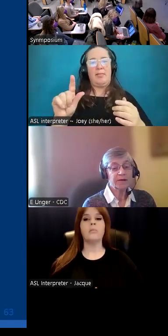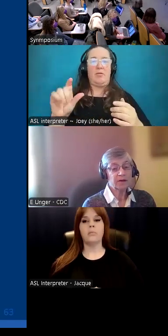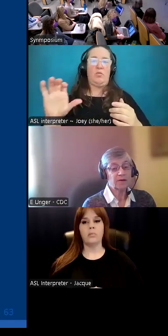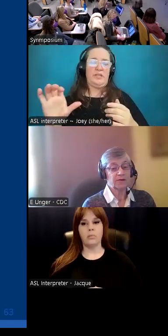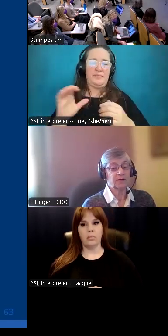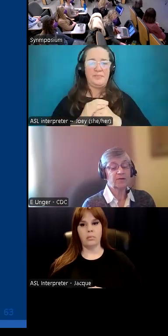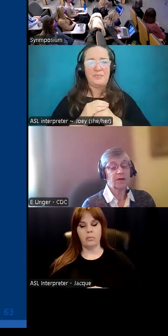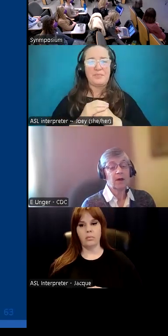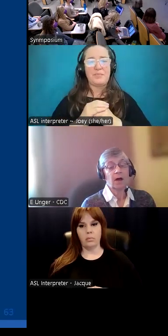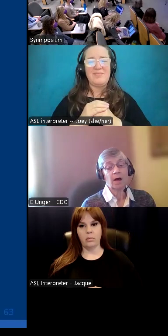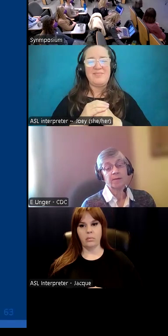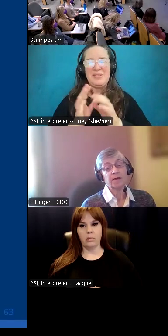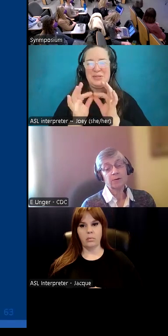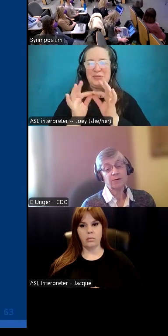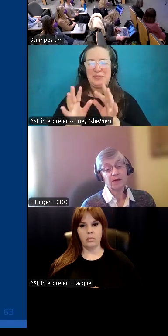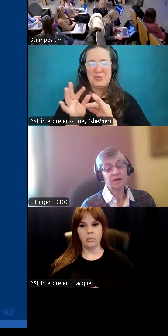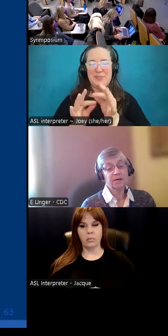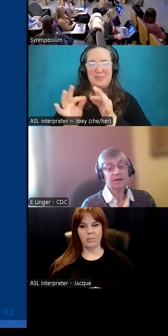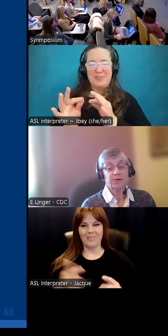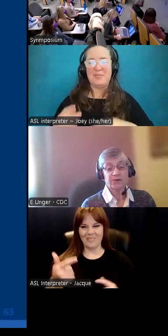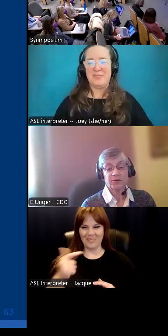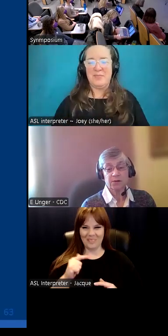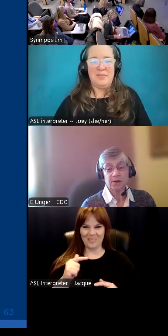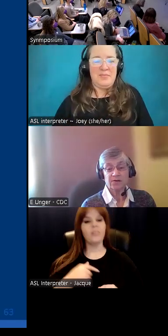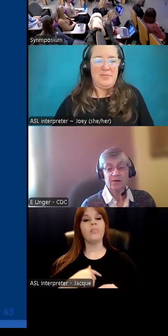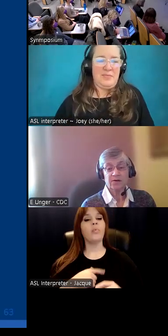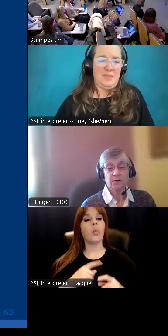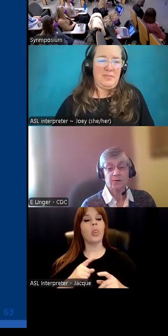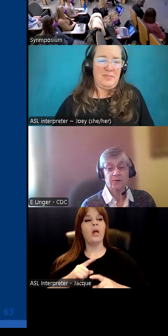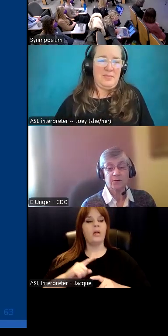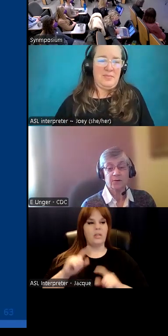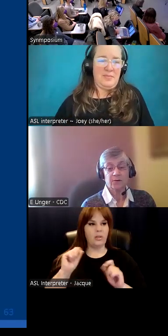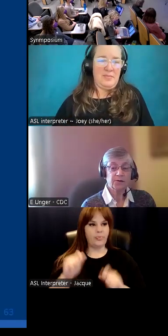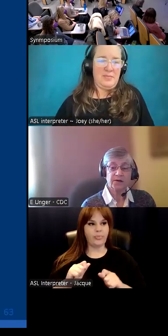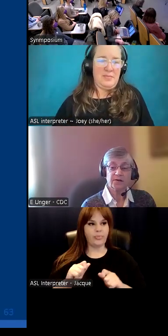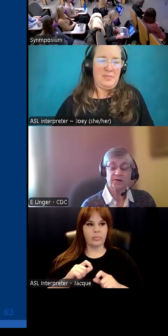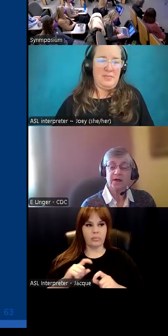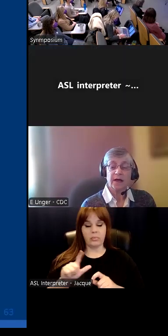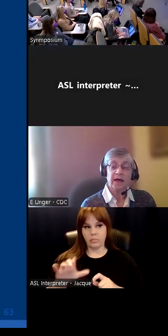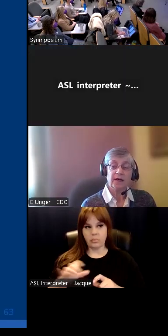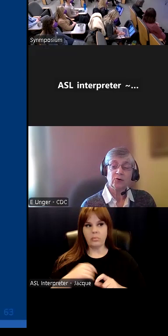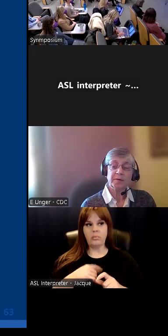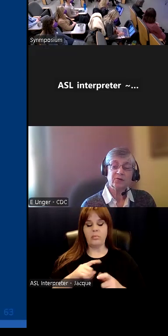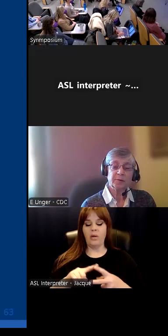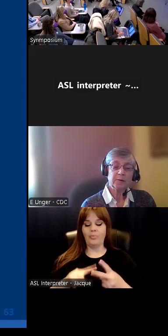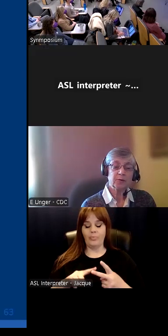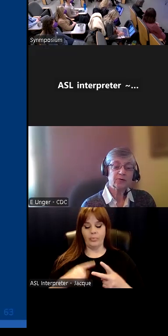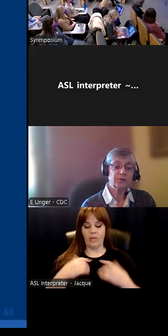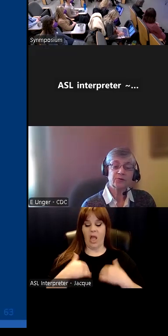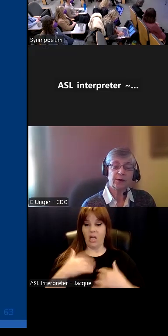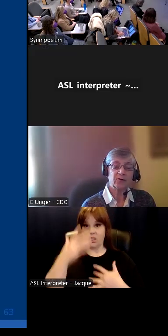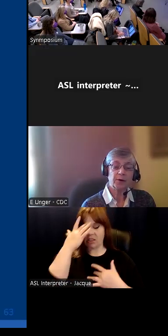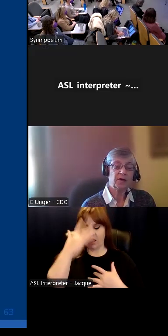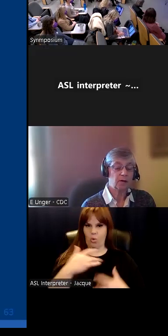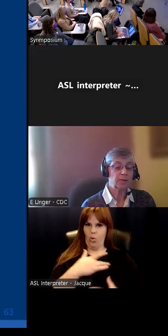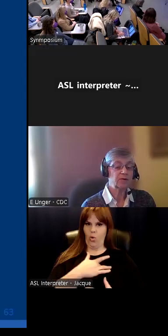Group 1 conditions include things like interstitial lung disease or cardiovascular disease, and could be attributable to